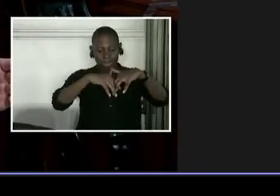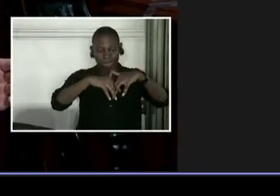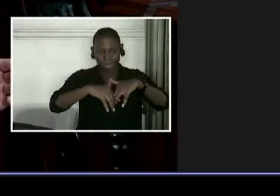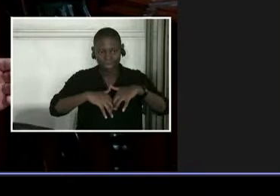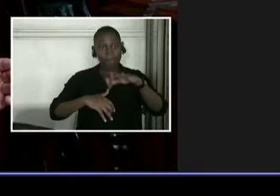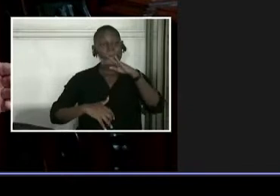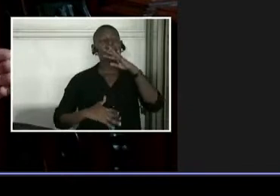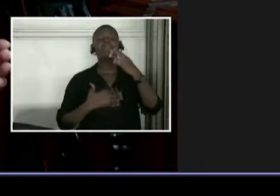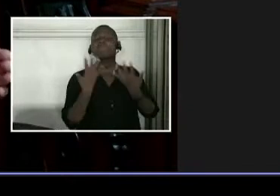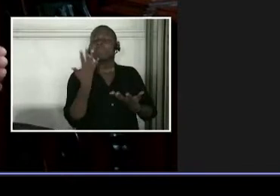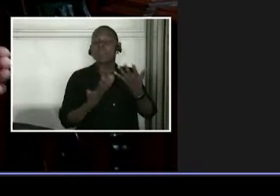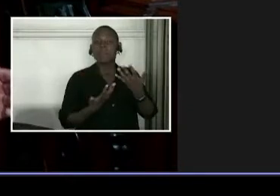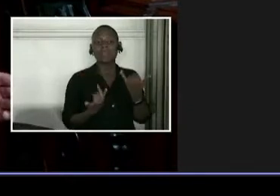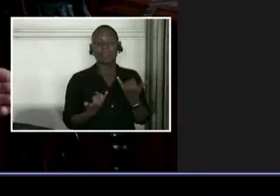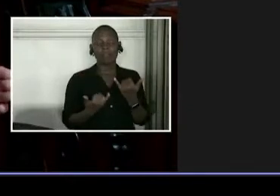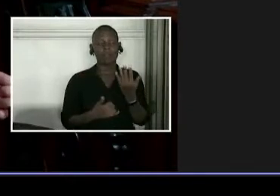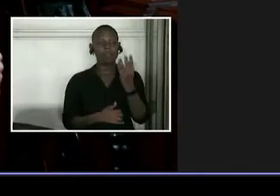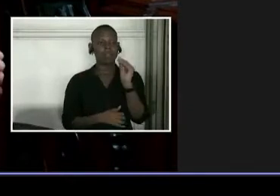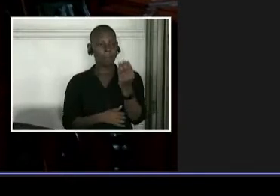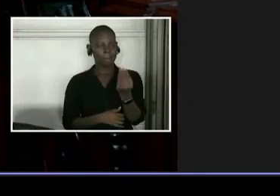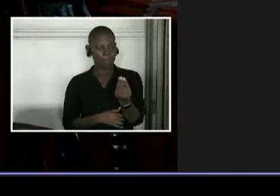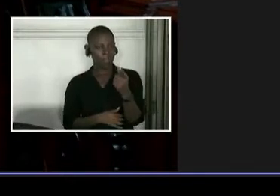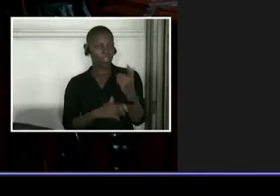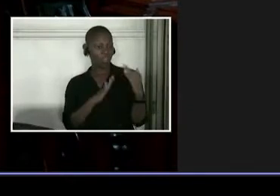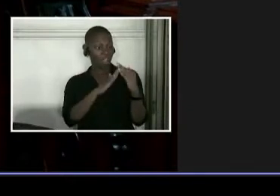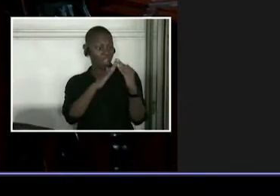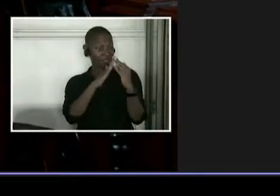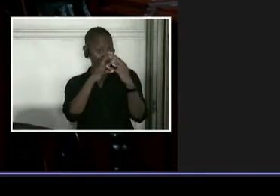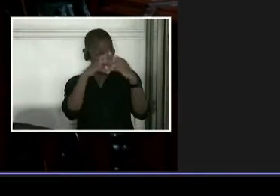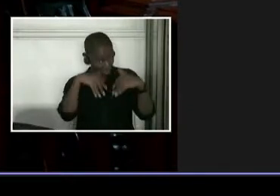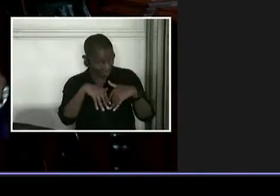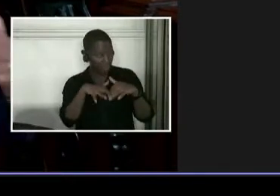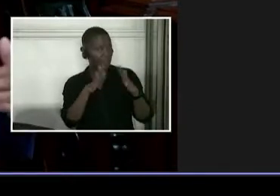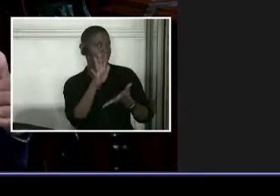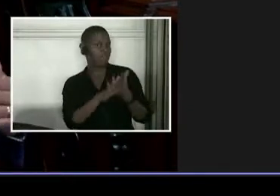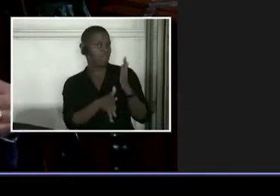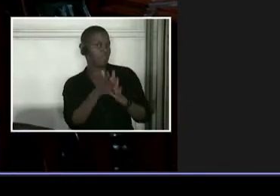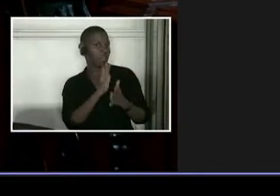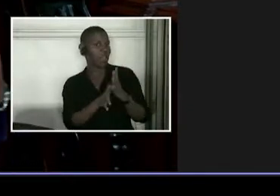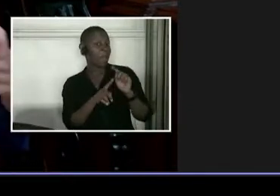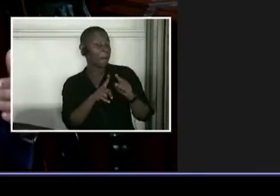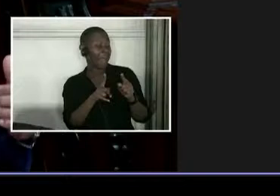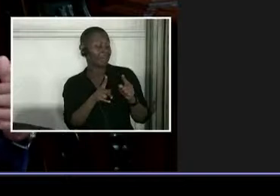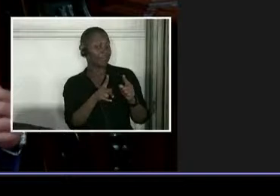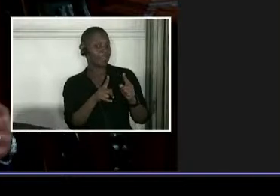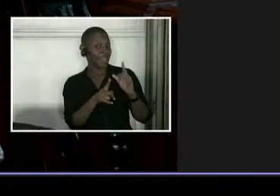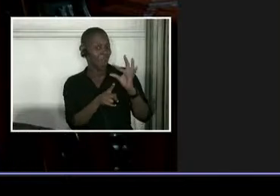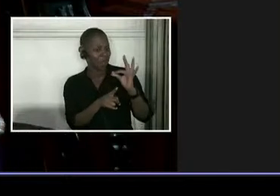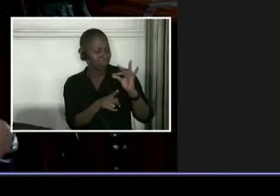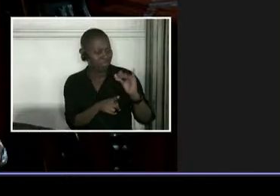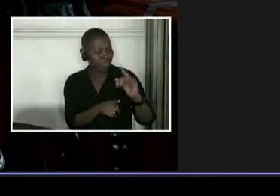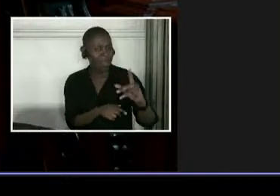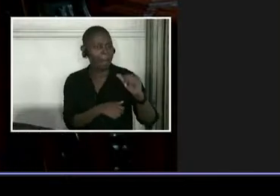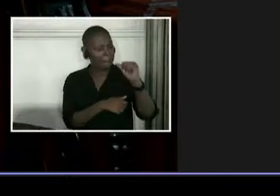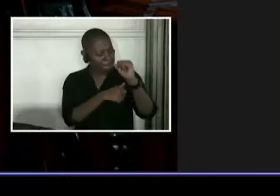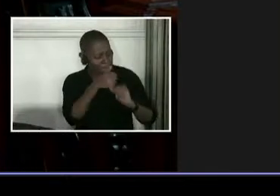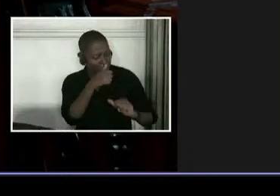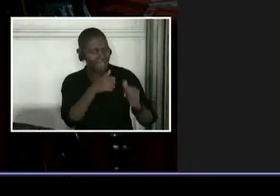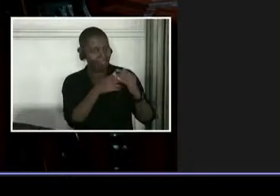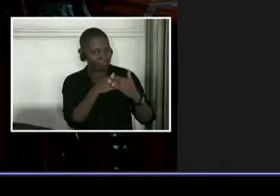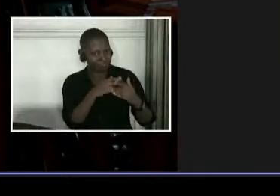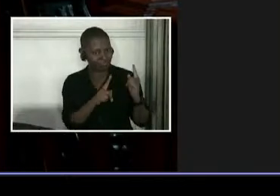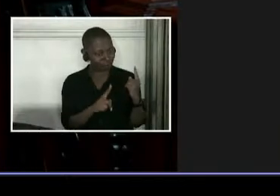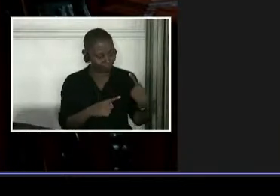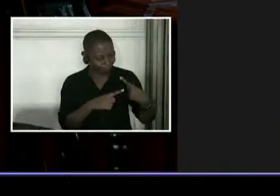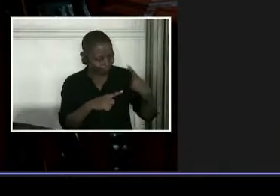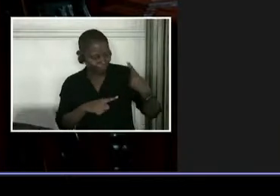particular number of houses that we have recorded, but as the days continues and the months continues, we'll find that the